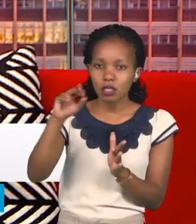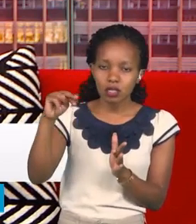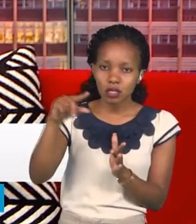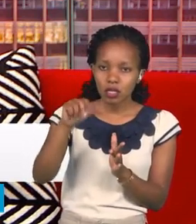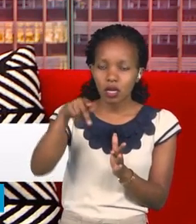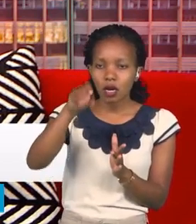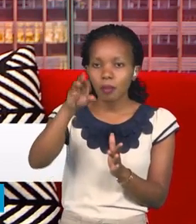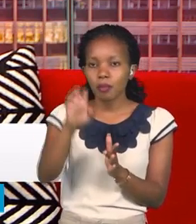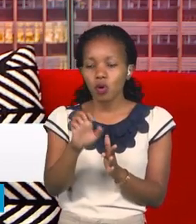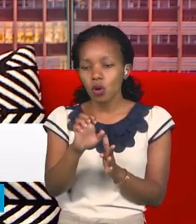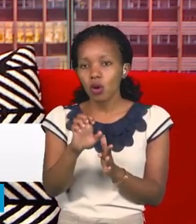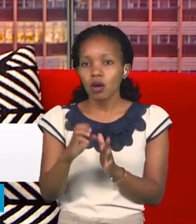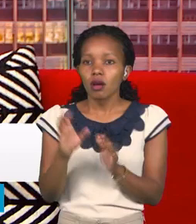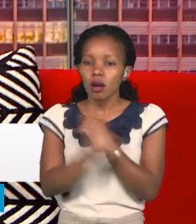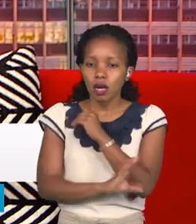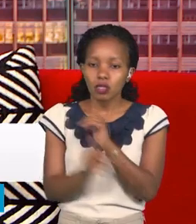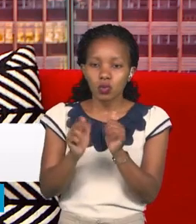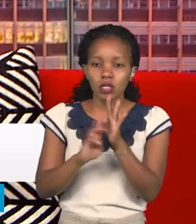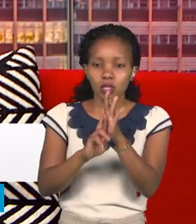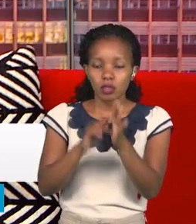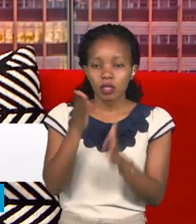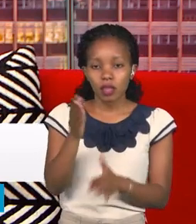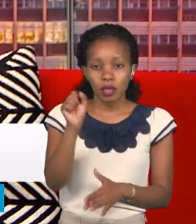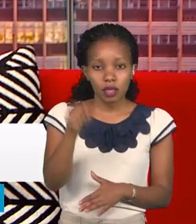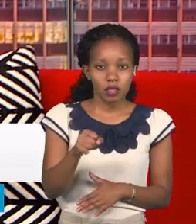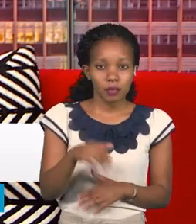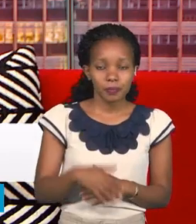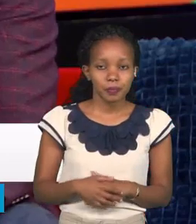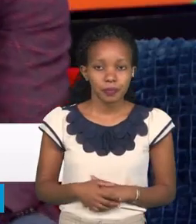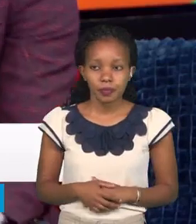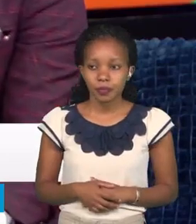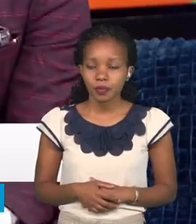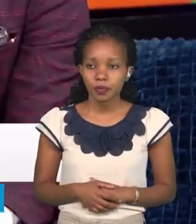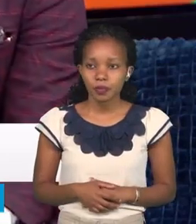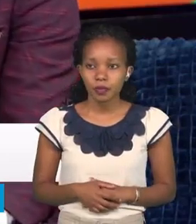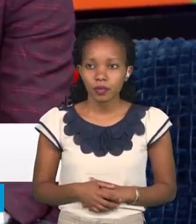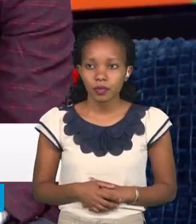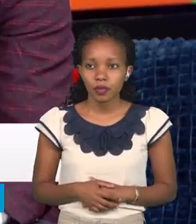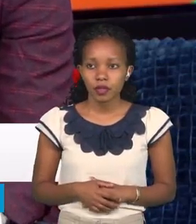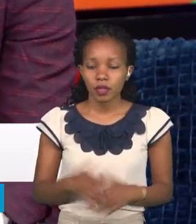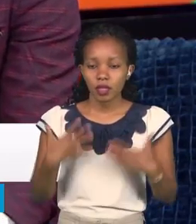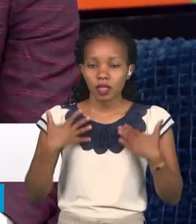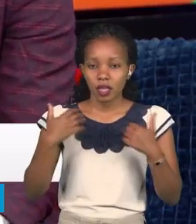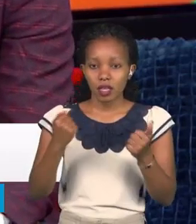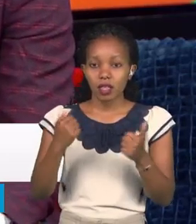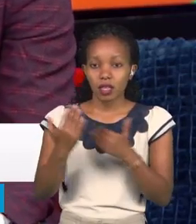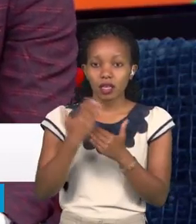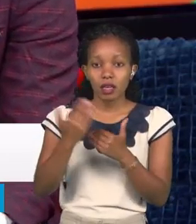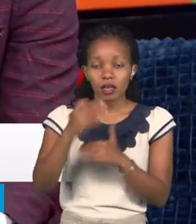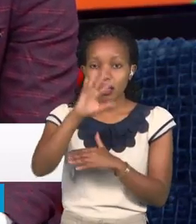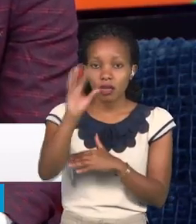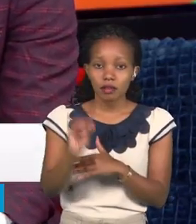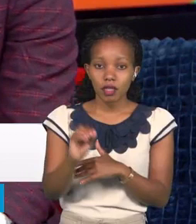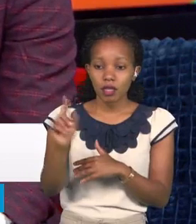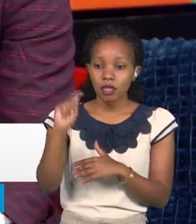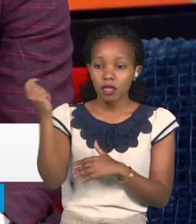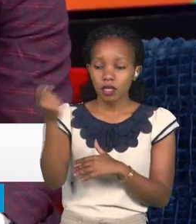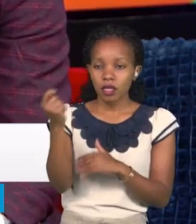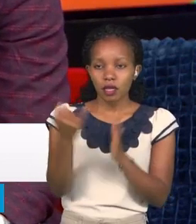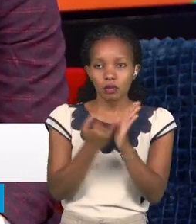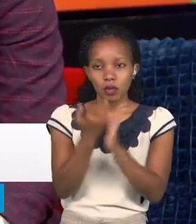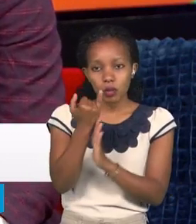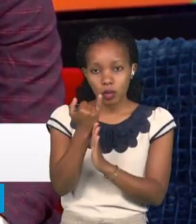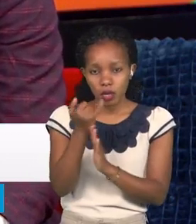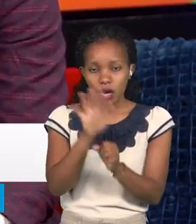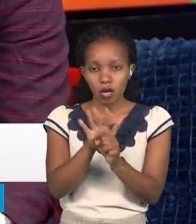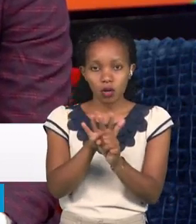Yeah, these are the countries which represent. Okay. Yeah. Wow, interesting. Now the health scenario in Africa. Mm. Of course, Kenya is rising in